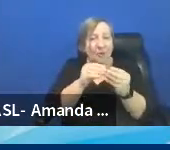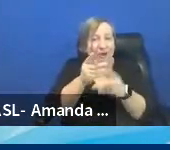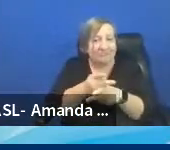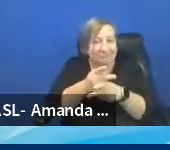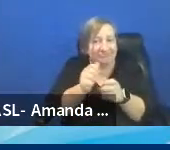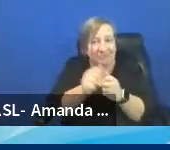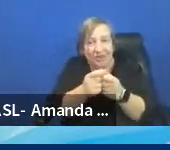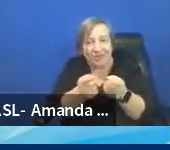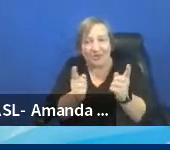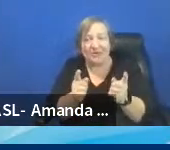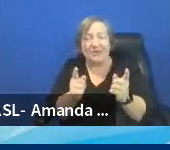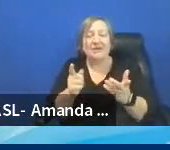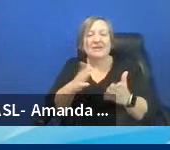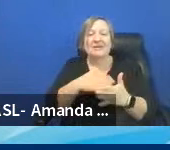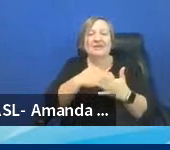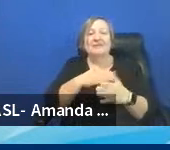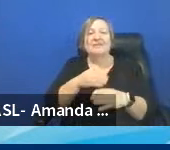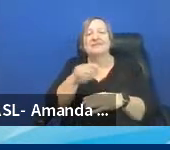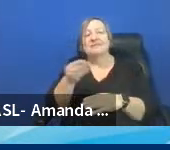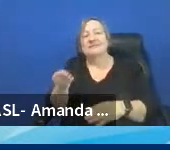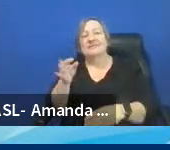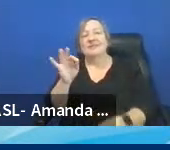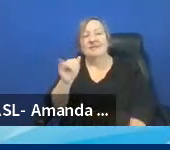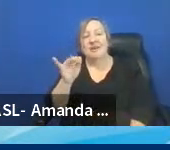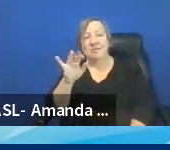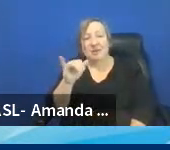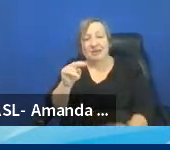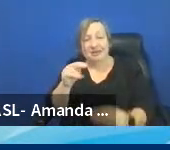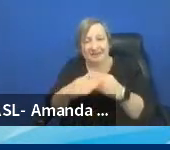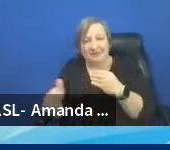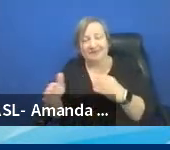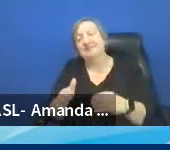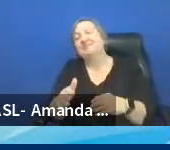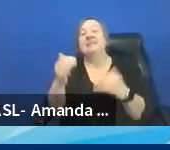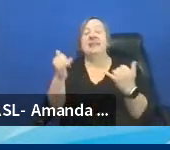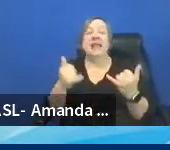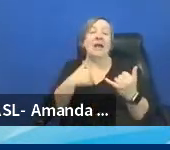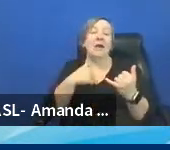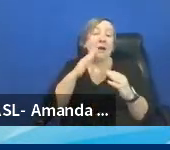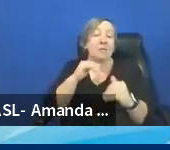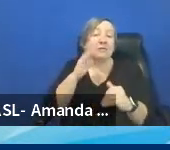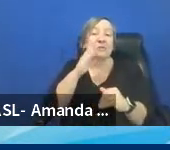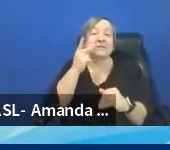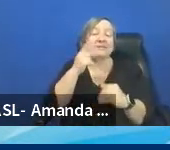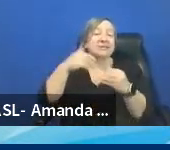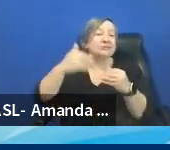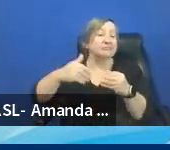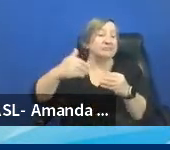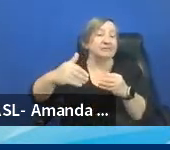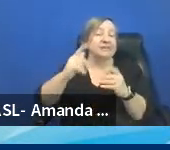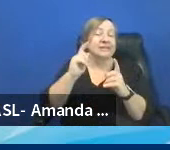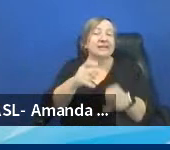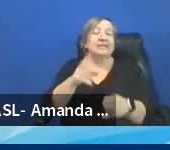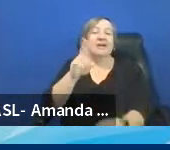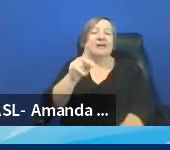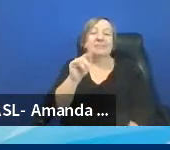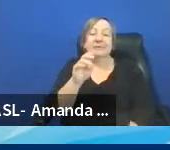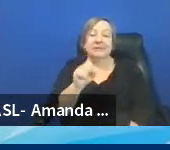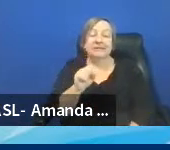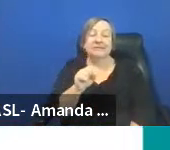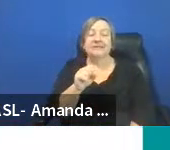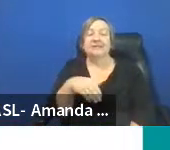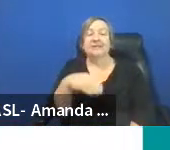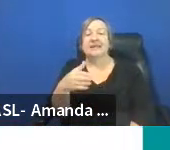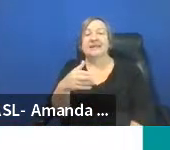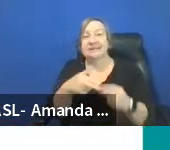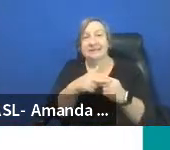to be able to hand that off to Fabian to shepherd forward. But I'll be hopefully seeing you regularly to give these updates. Next slide,